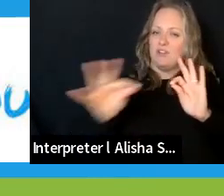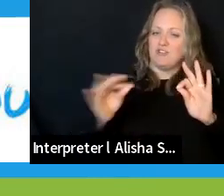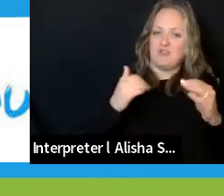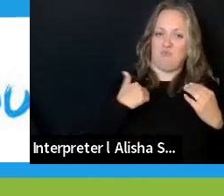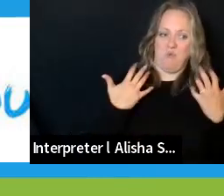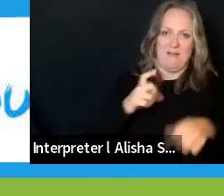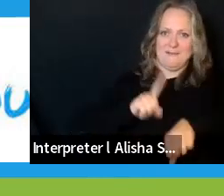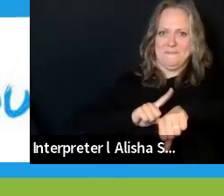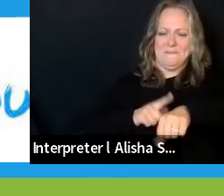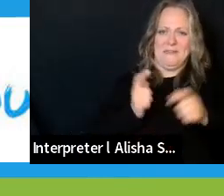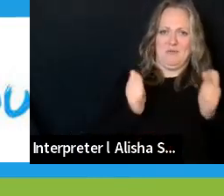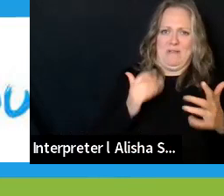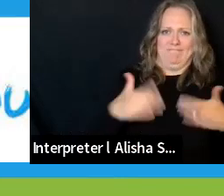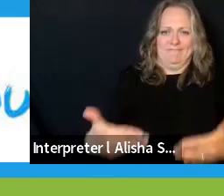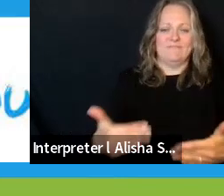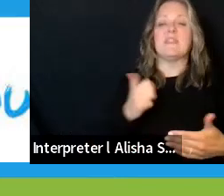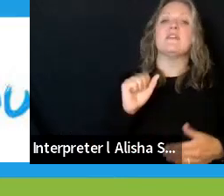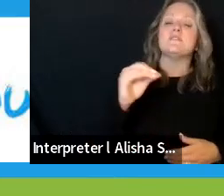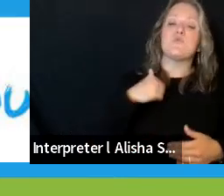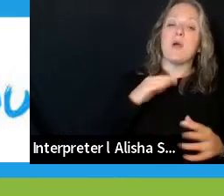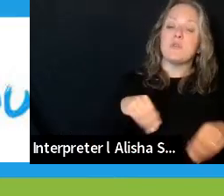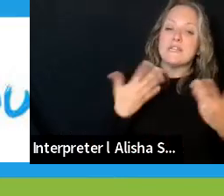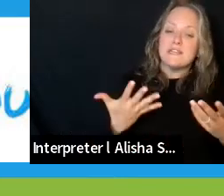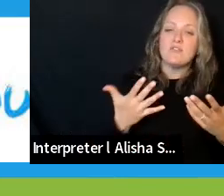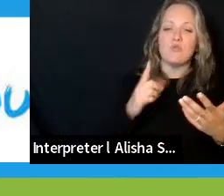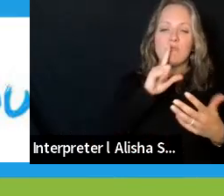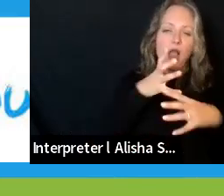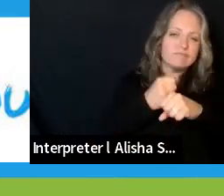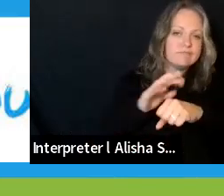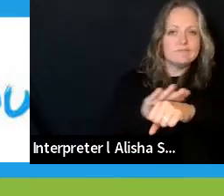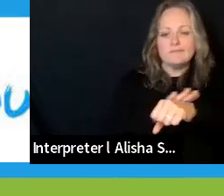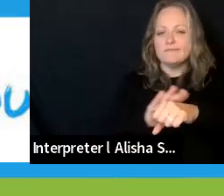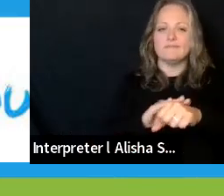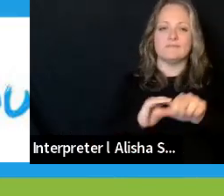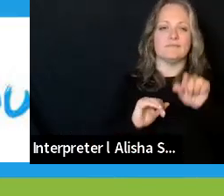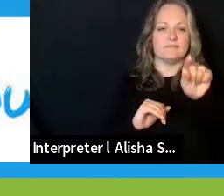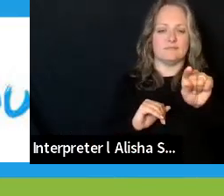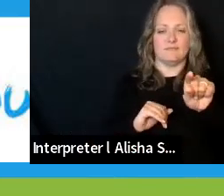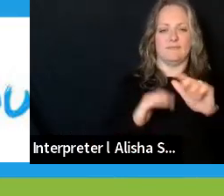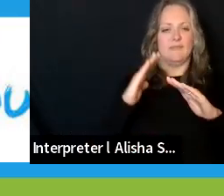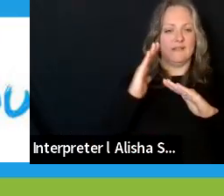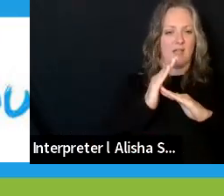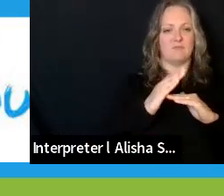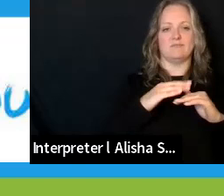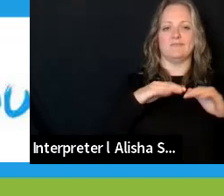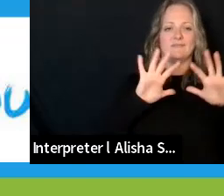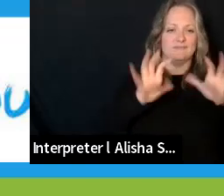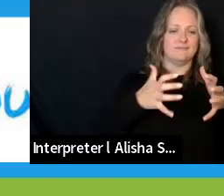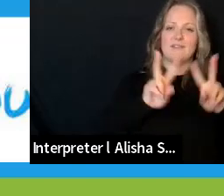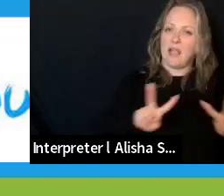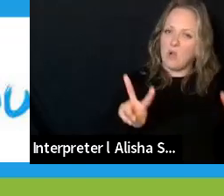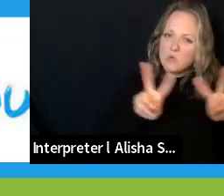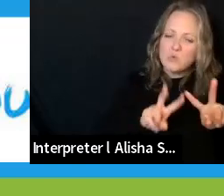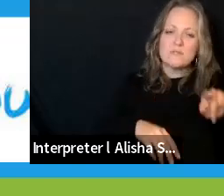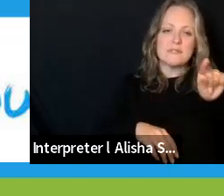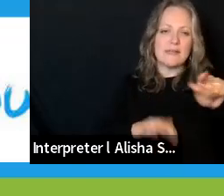time's sake. So I'm just going to give you the headings of the 4 core values of System of Care and talk about